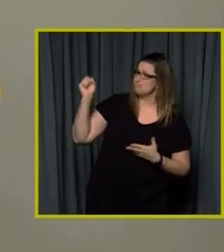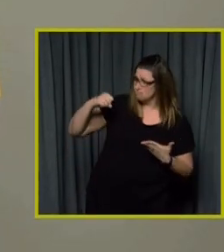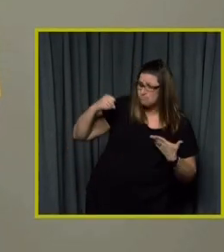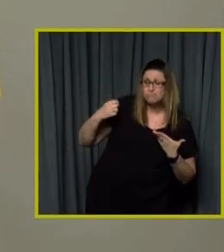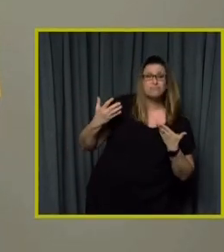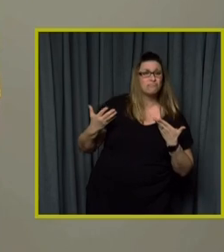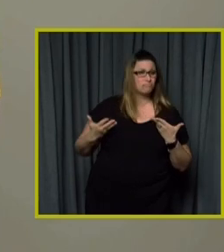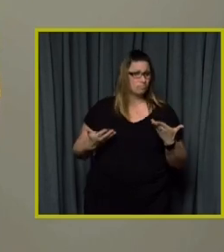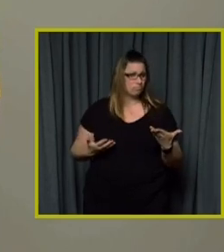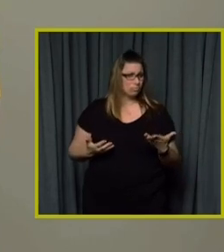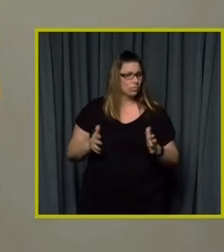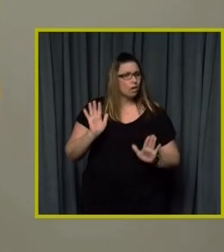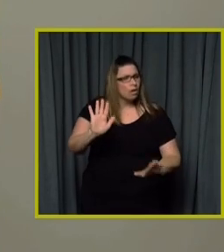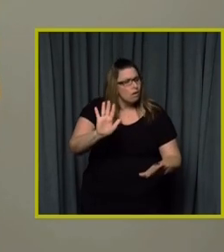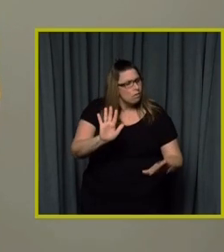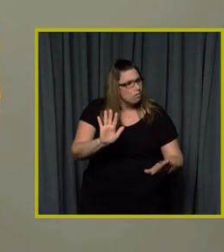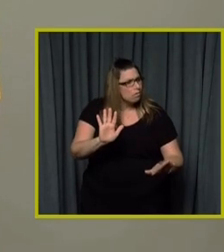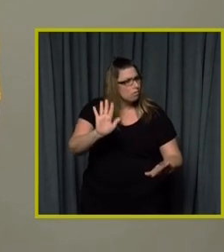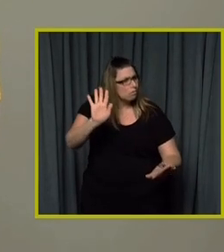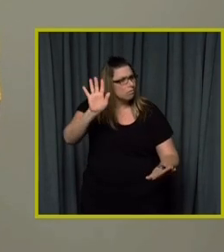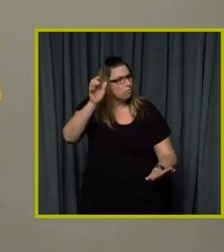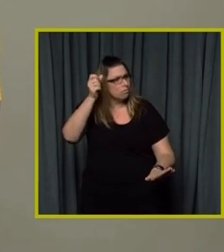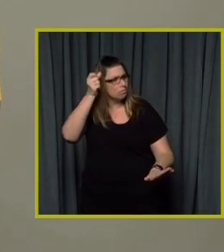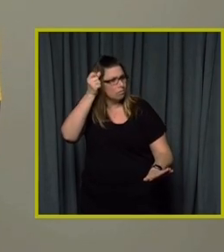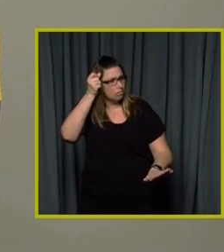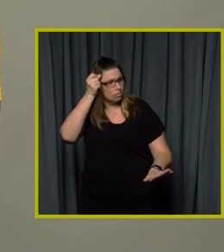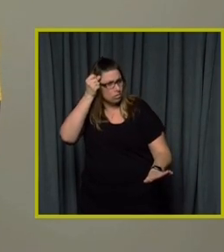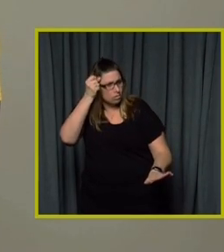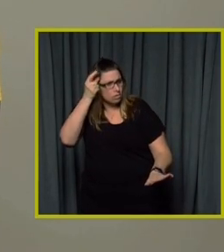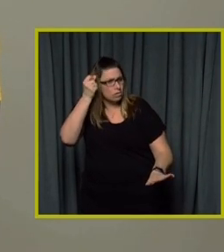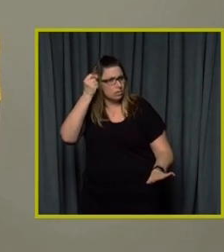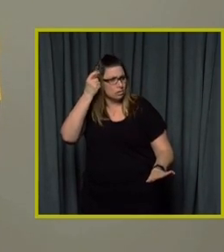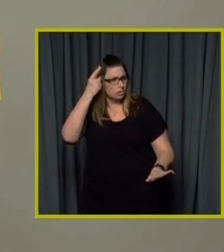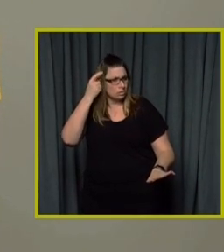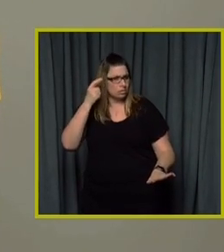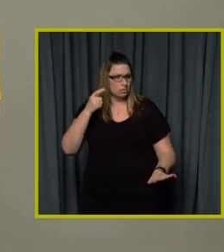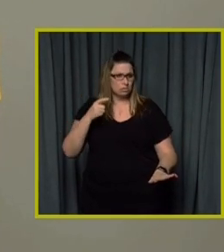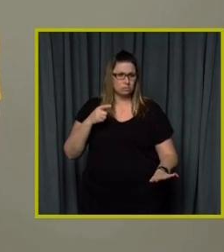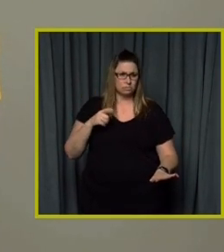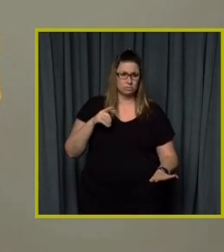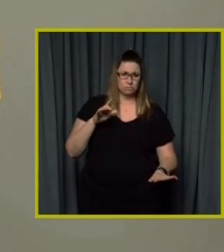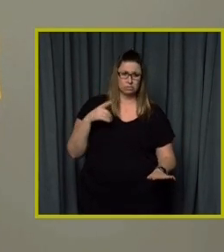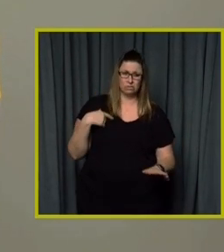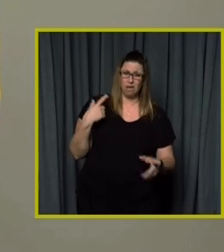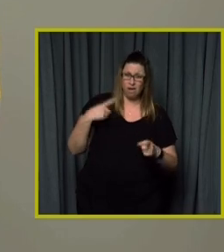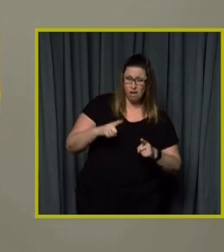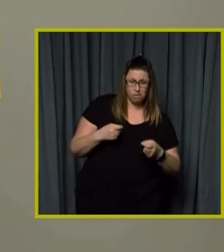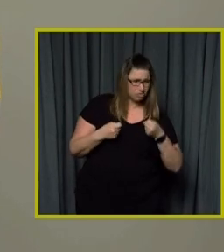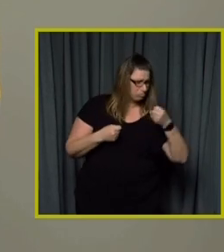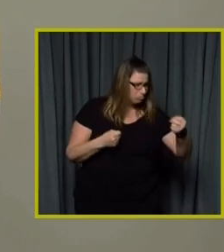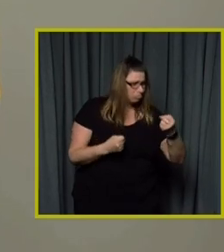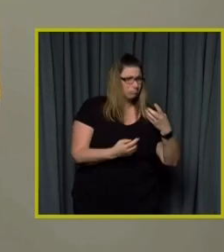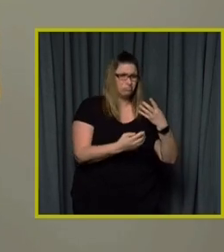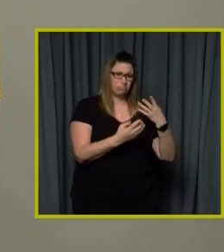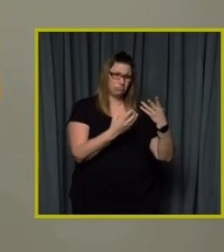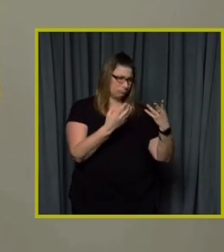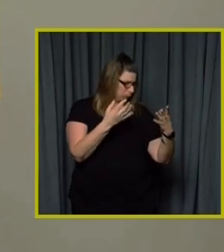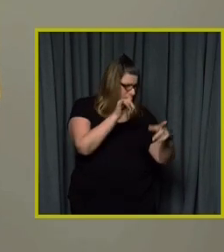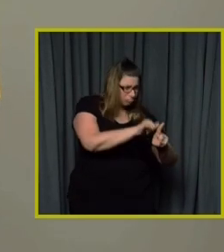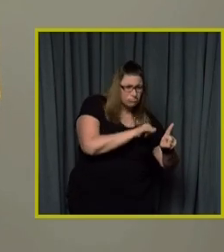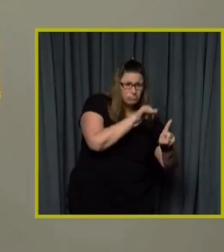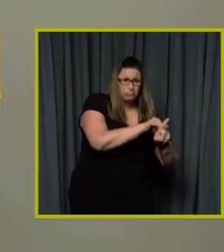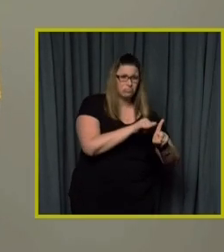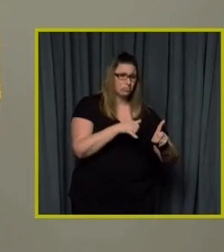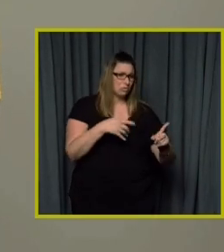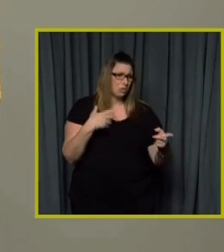then now, Dr. King, where was you when they locked us up? And we was out there fighting for food stamps.